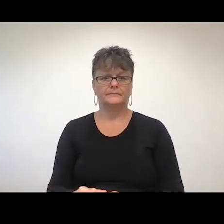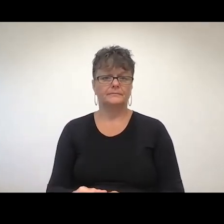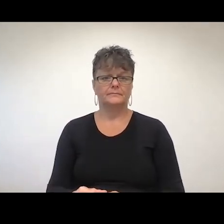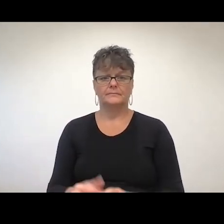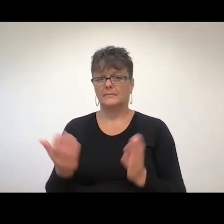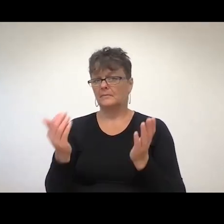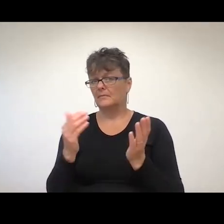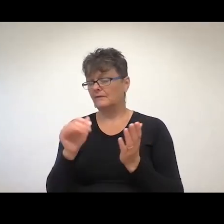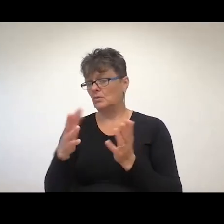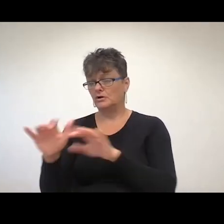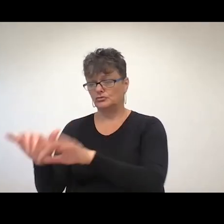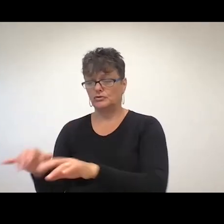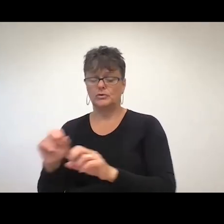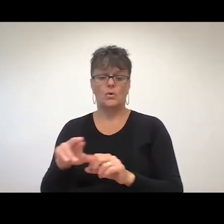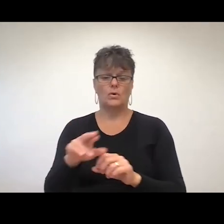probably okay,